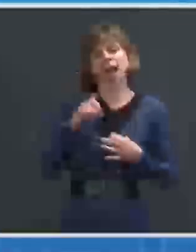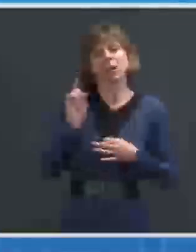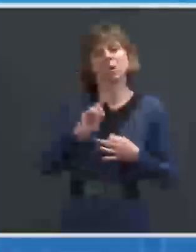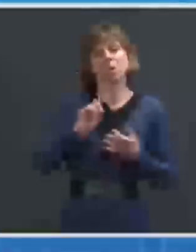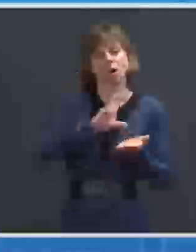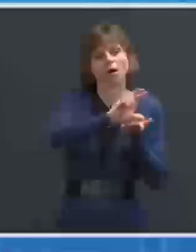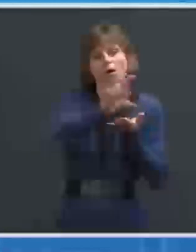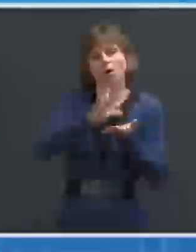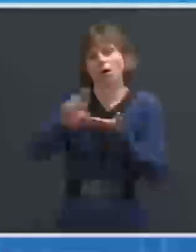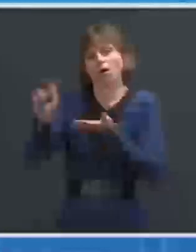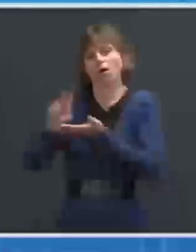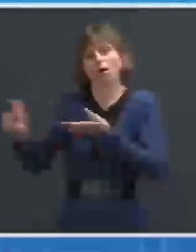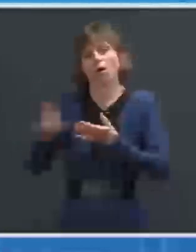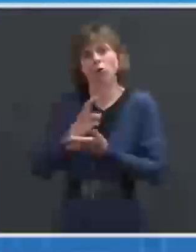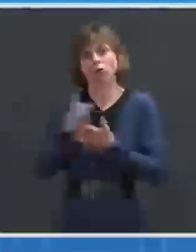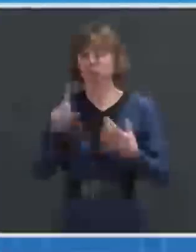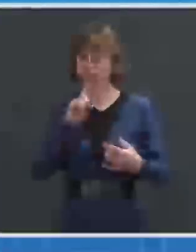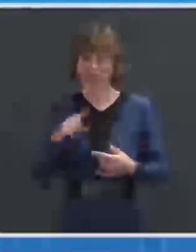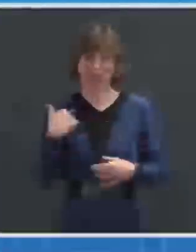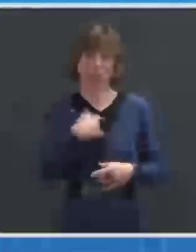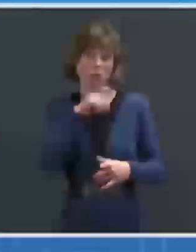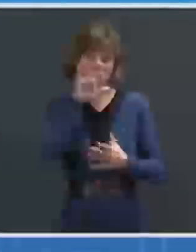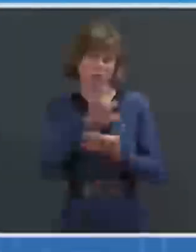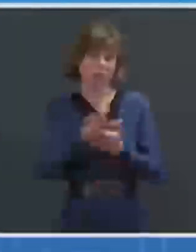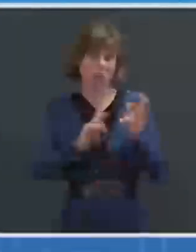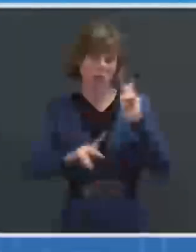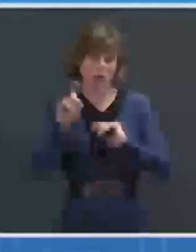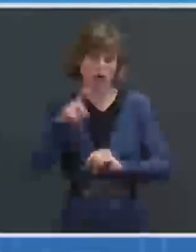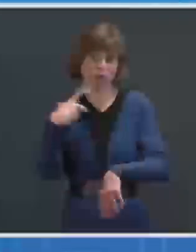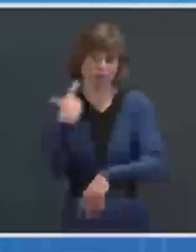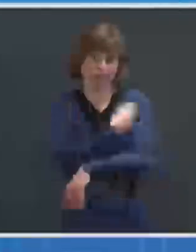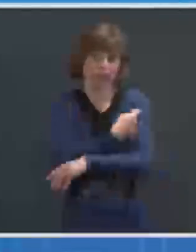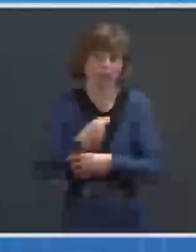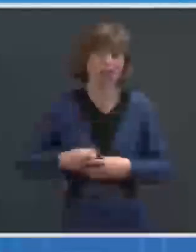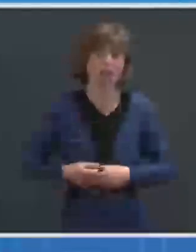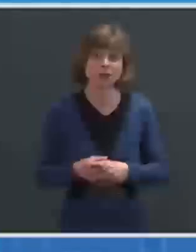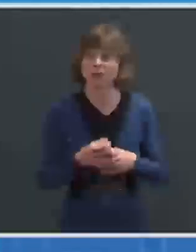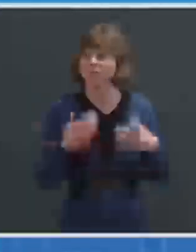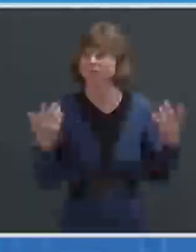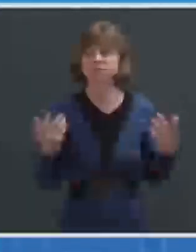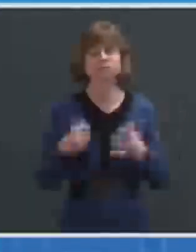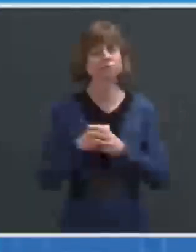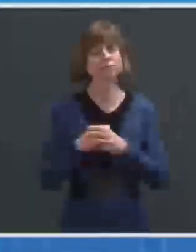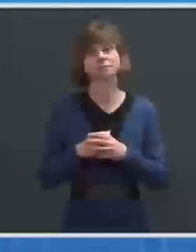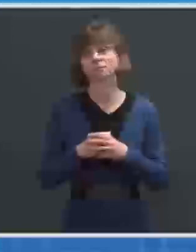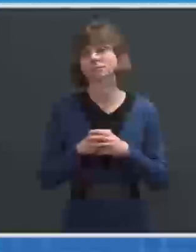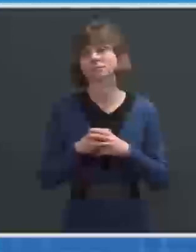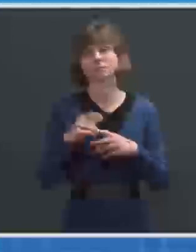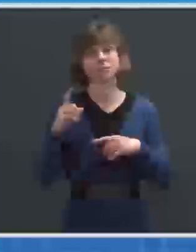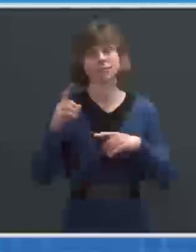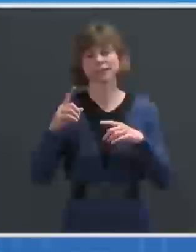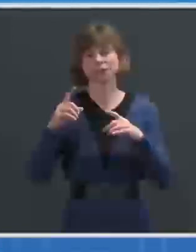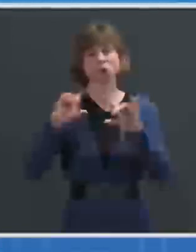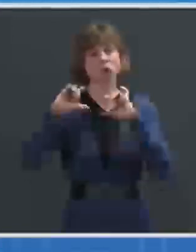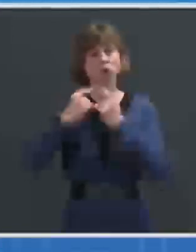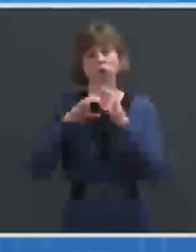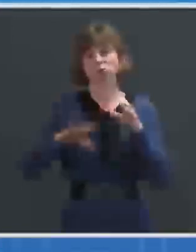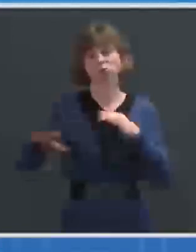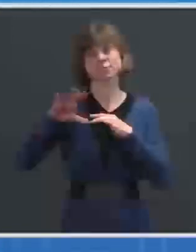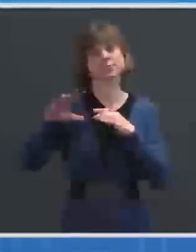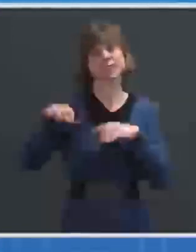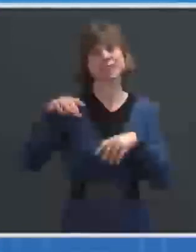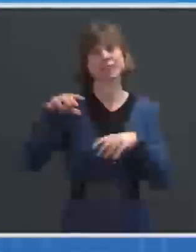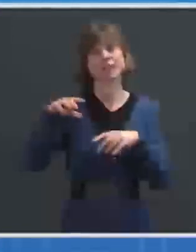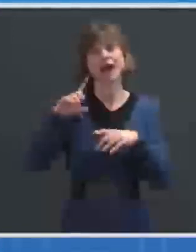Ultimately, we do believe that people should be vaccinated at the rates, and different groups should be vaccinated at the rates in their population.